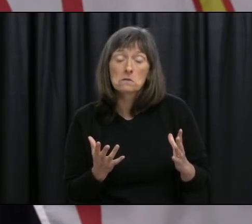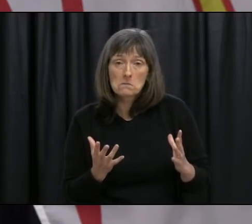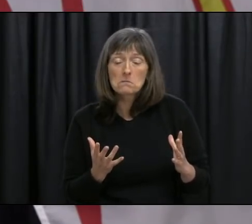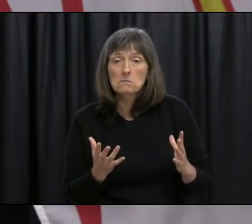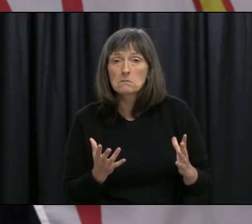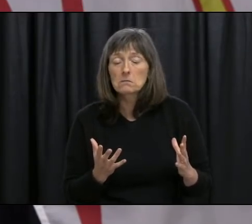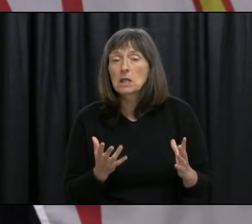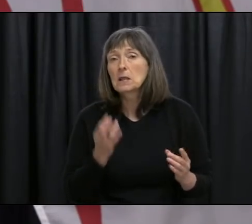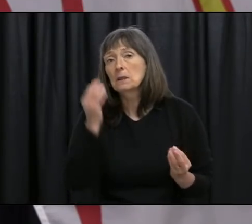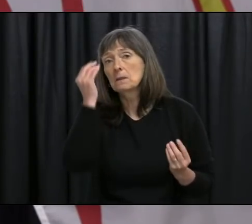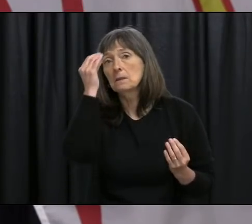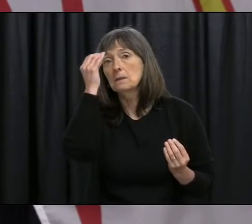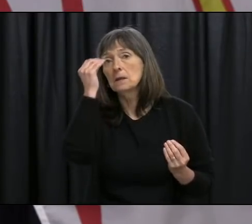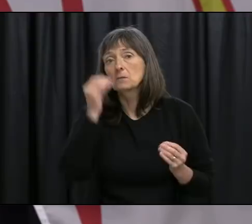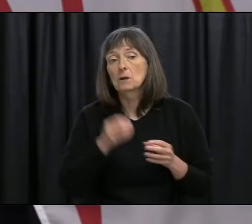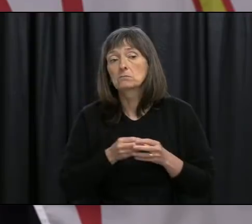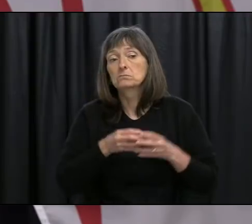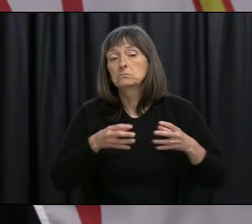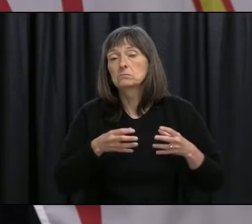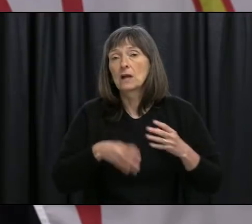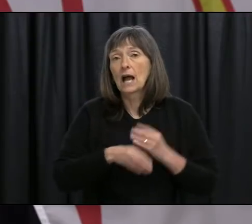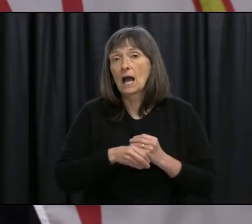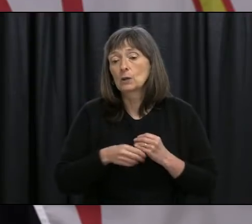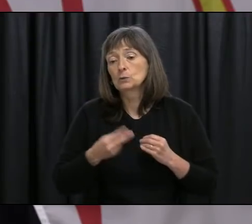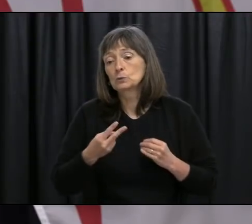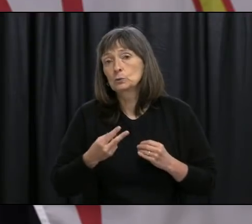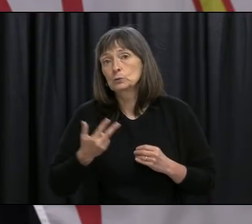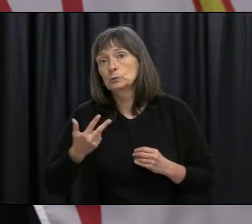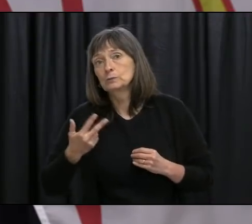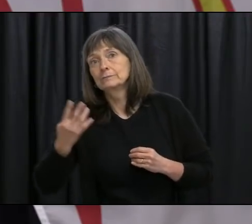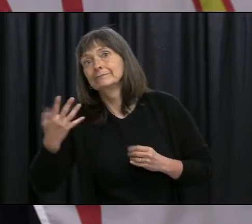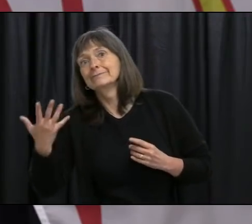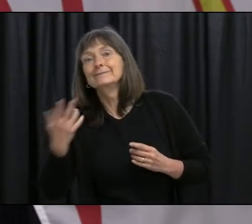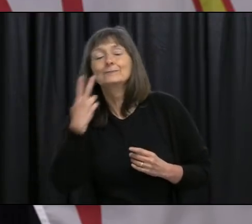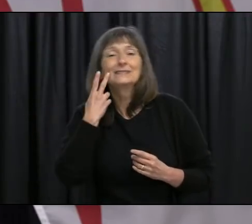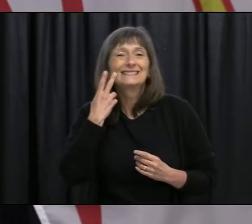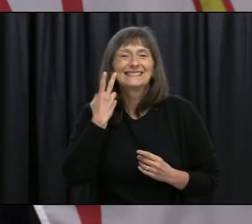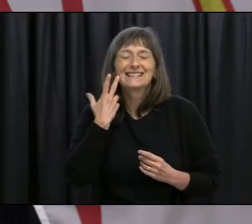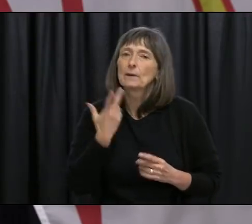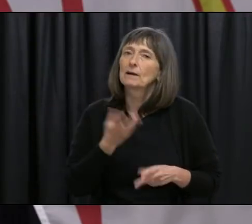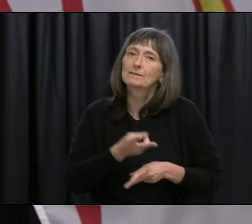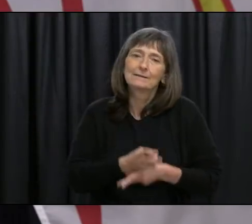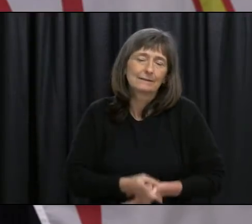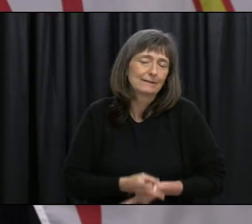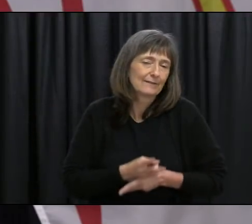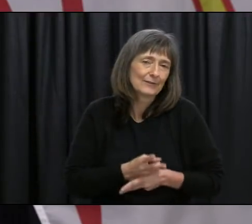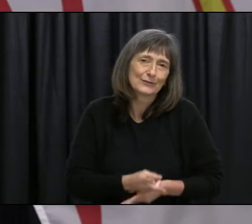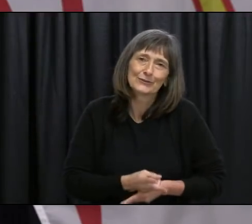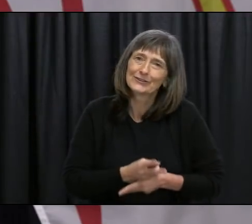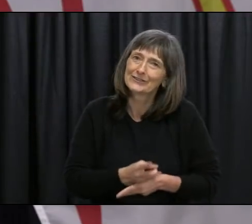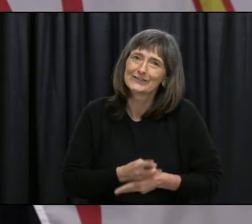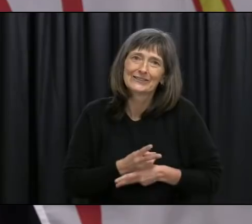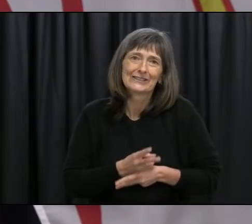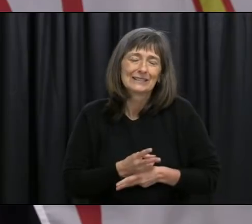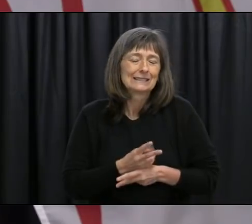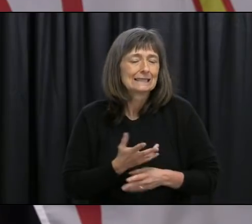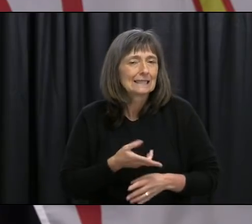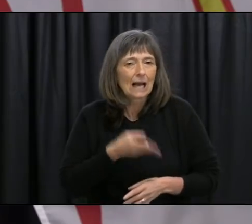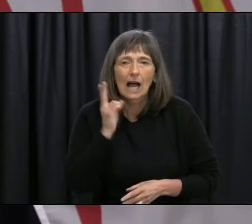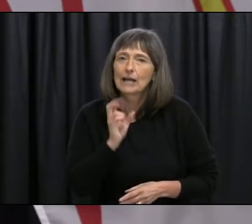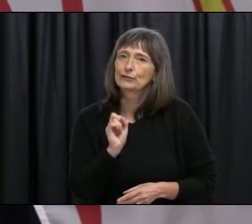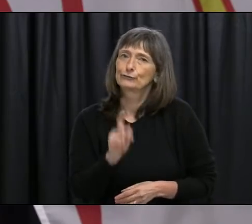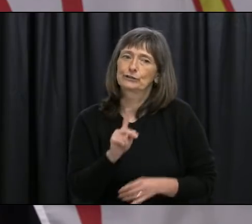we'll consider expanding that at some point down the road. But we have to be cautious because, there is that risk with